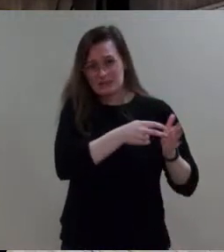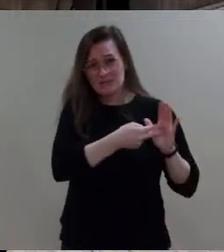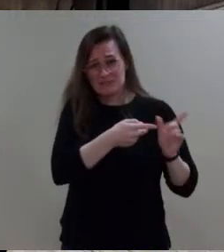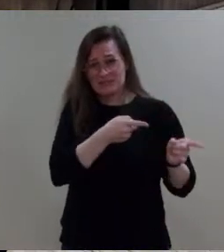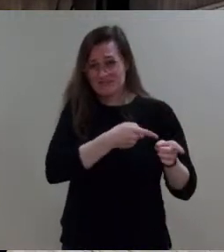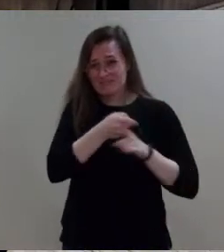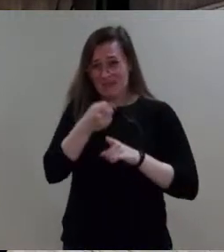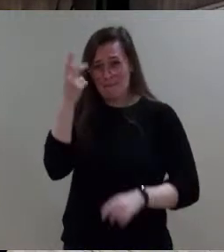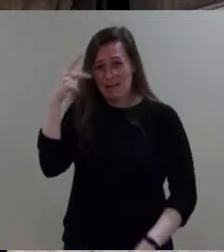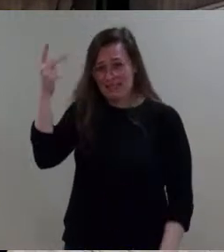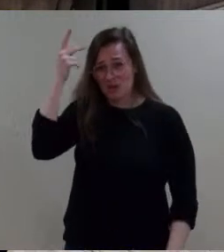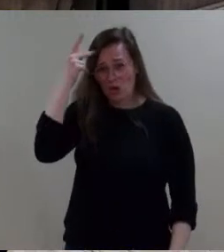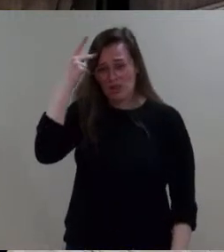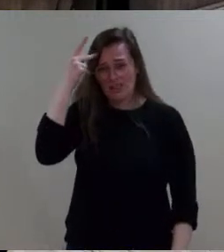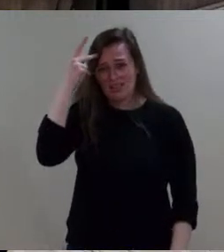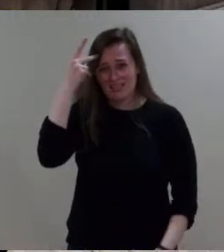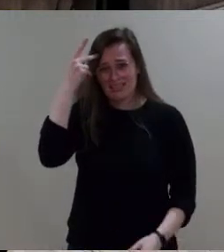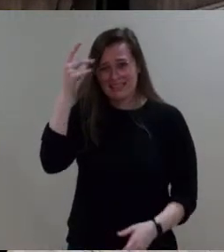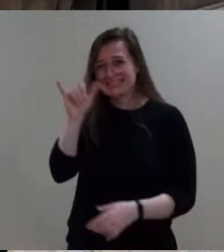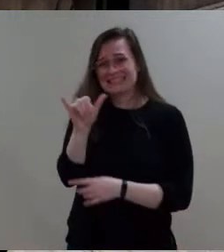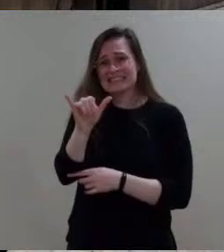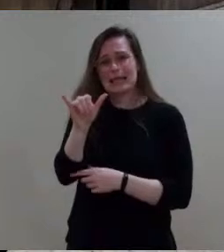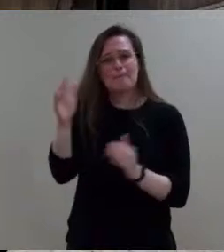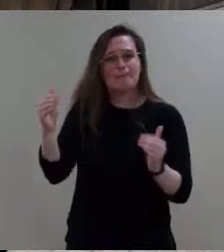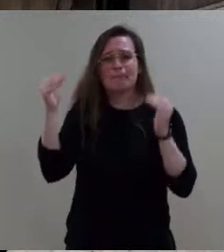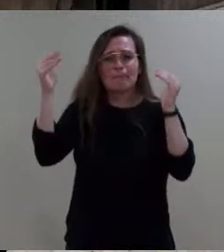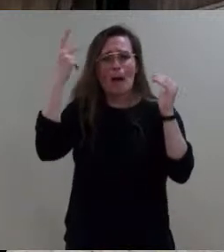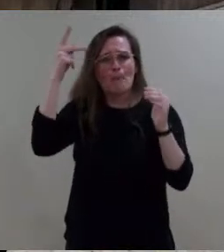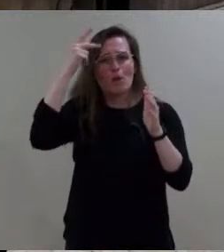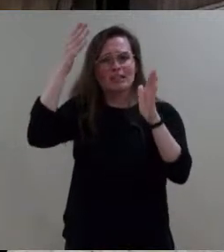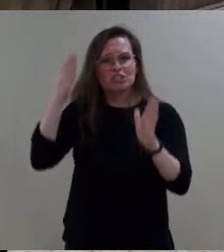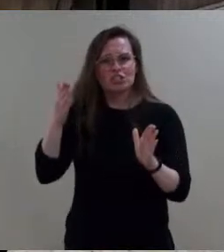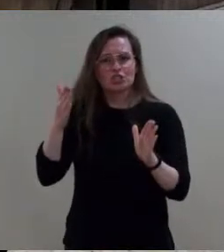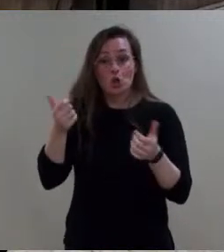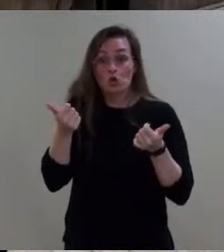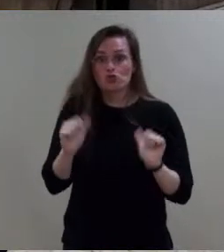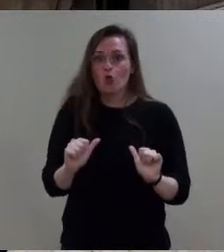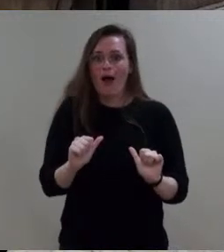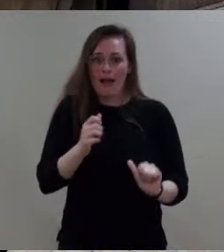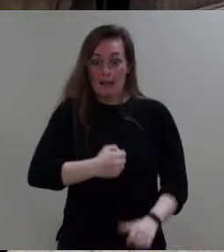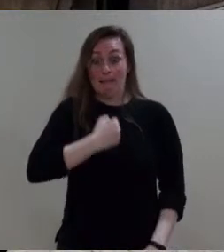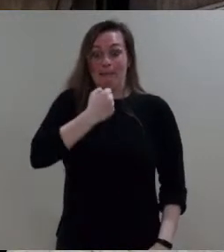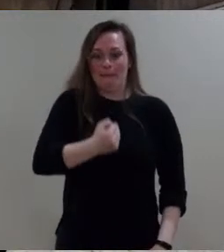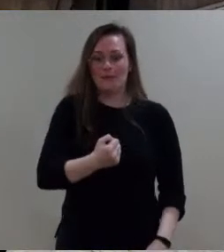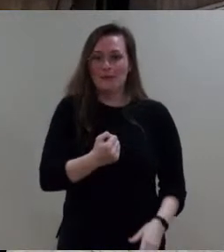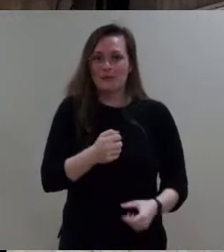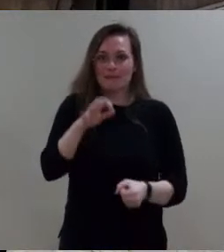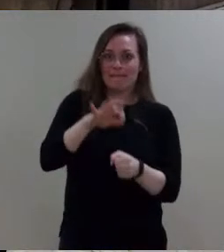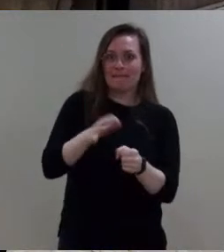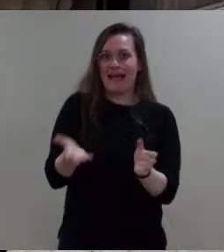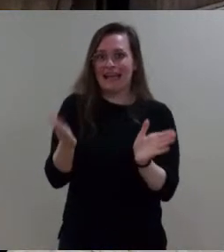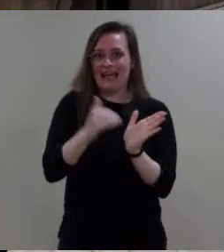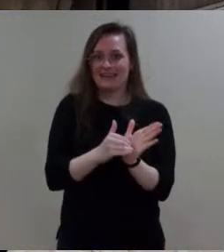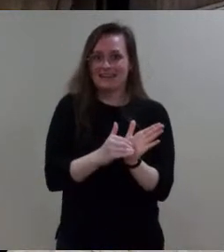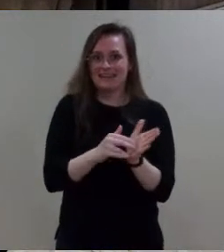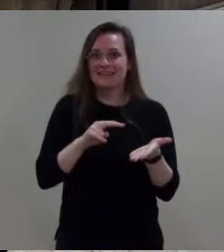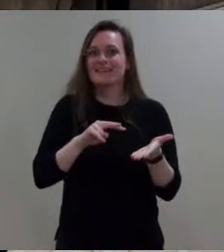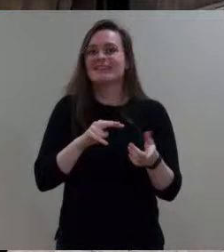what politicians do to try to get reelected. They don't want to do tax